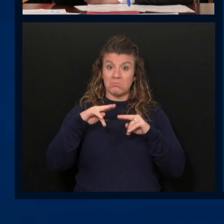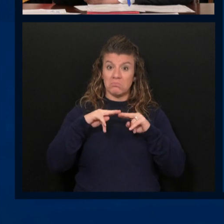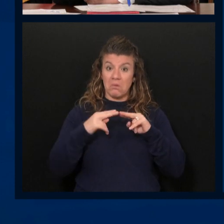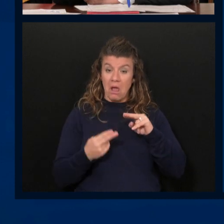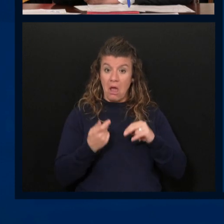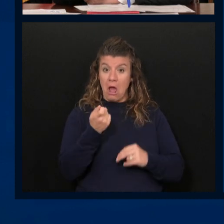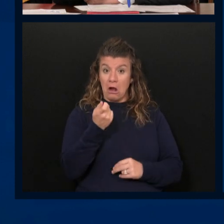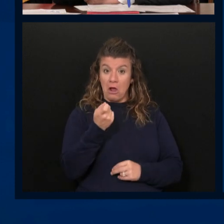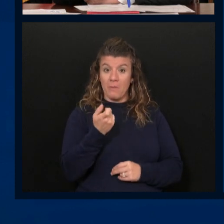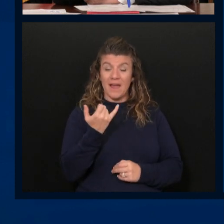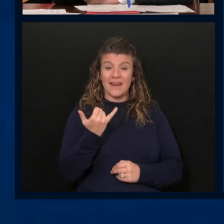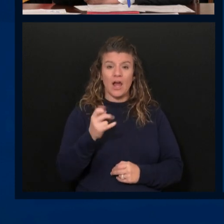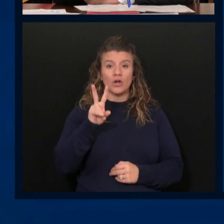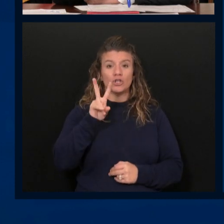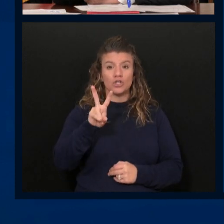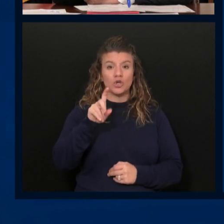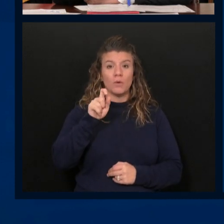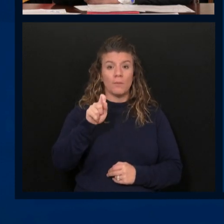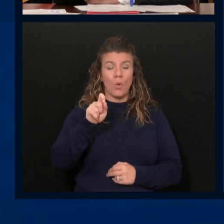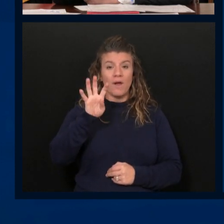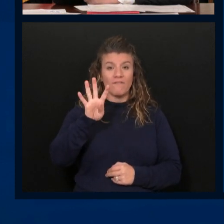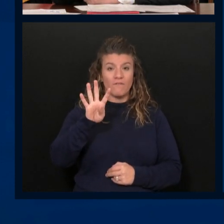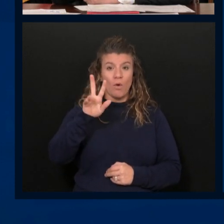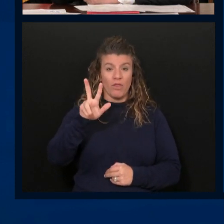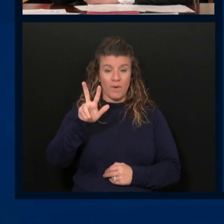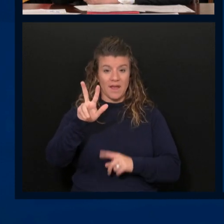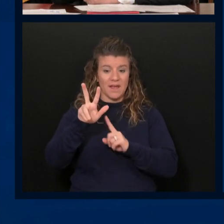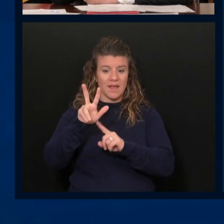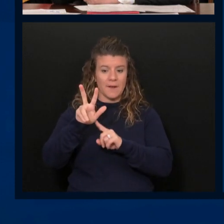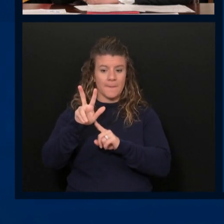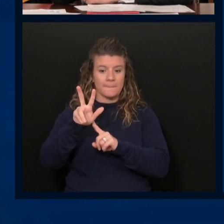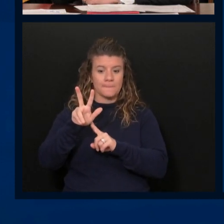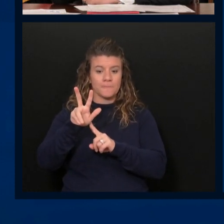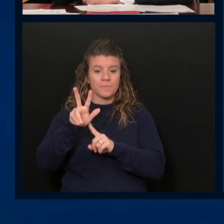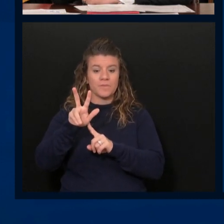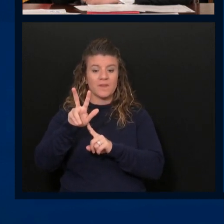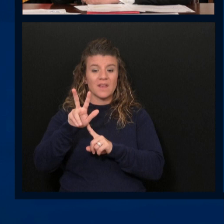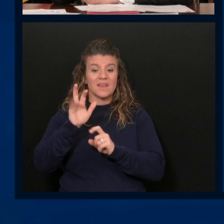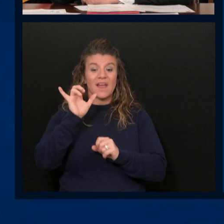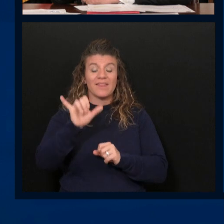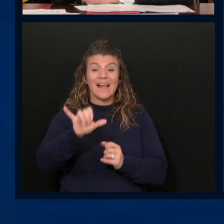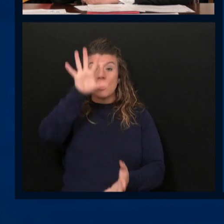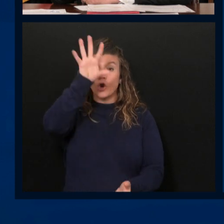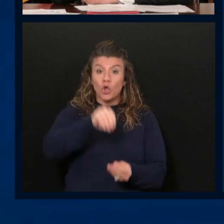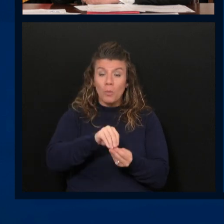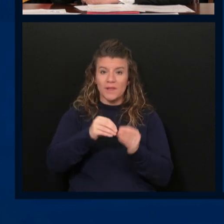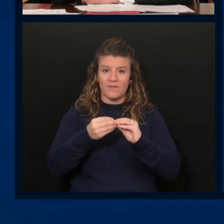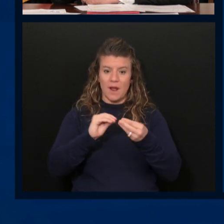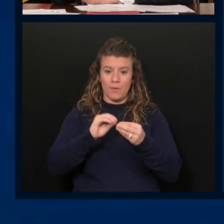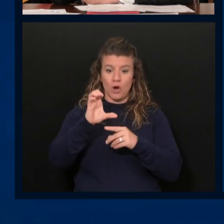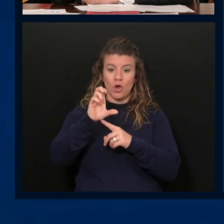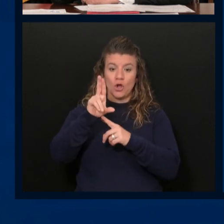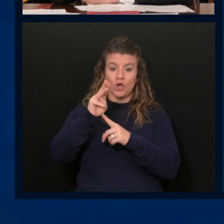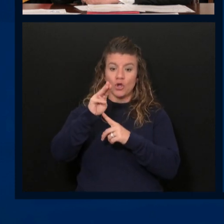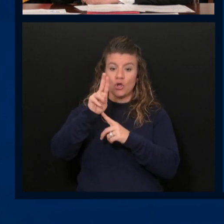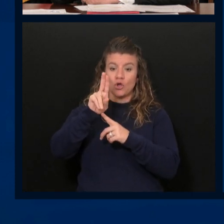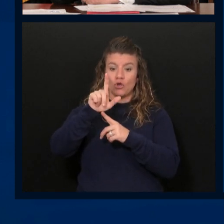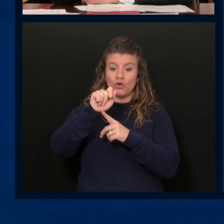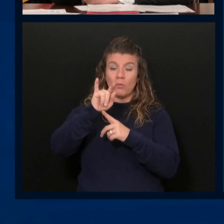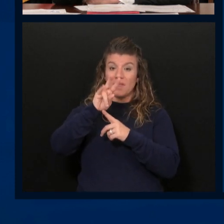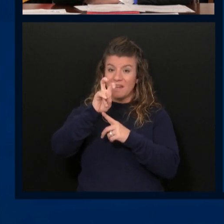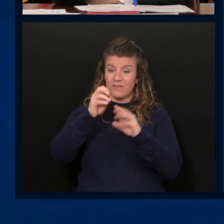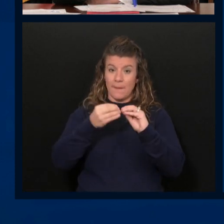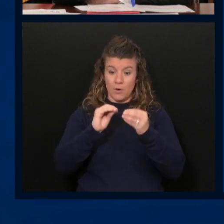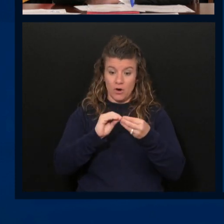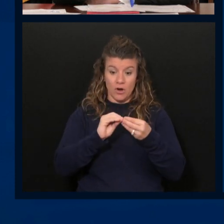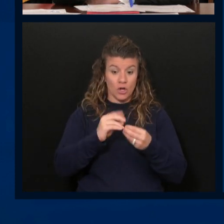it's 2.43. You don't see, now that's our cumulative number right there. And you can